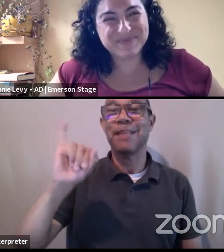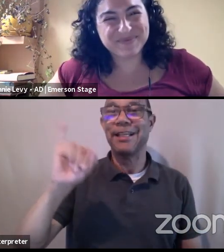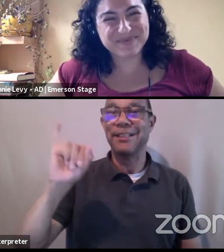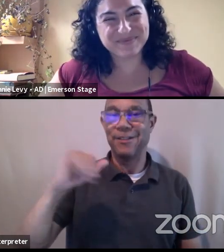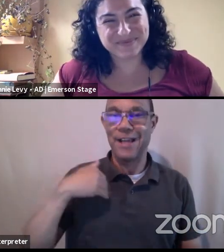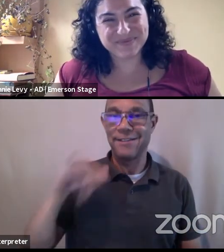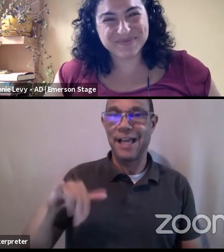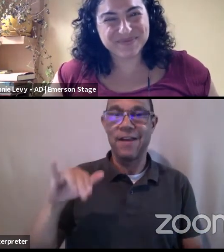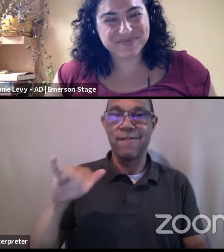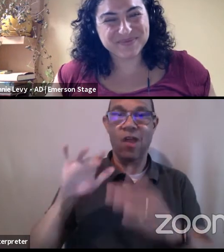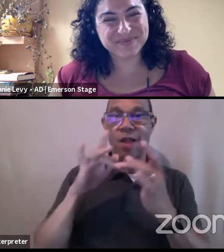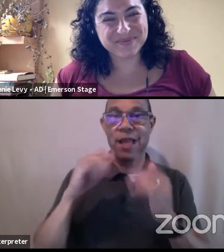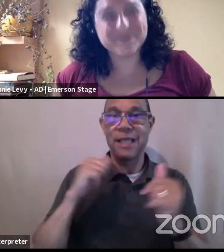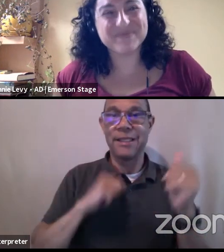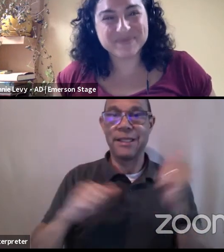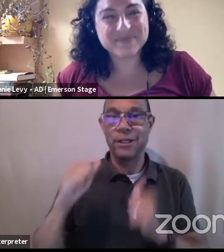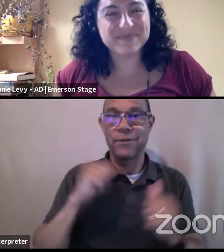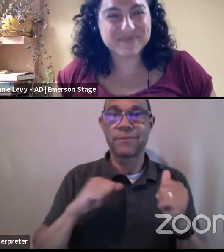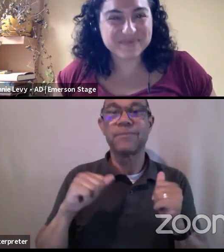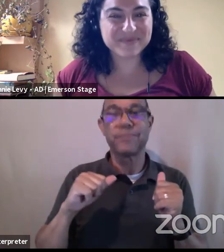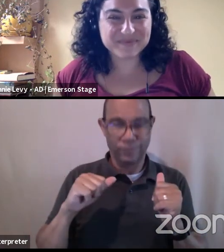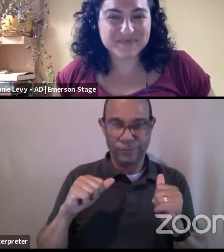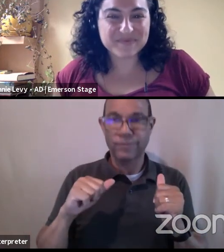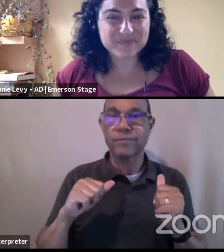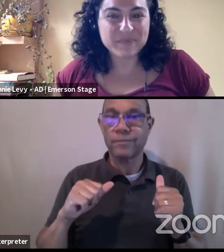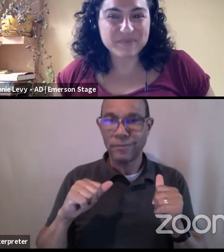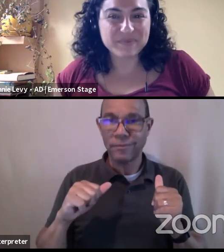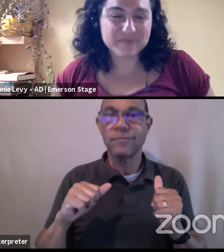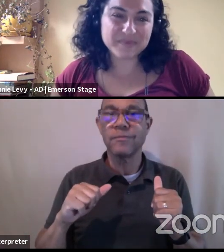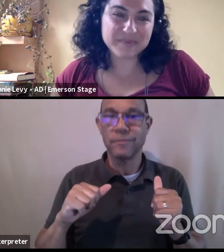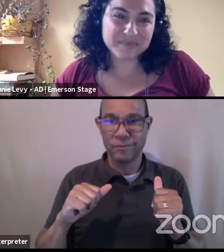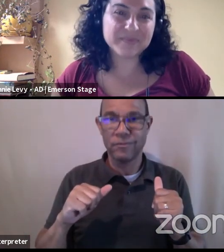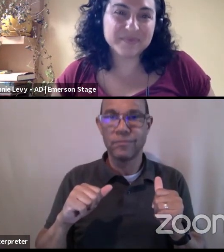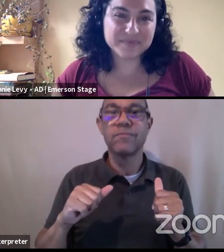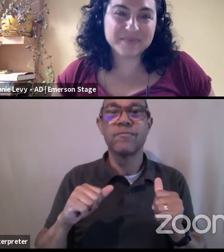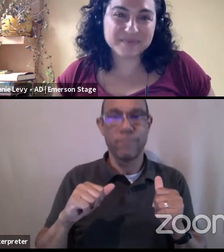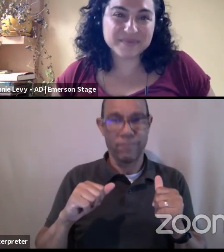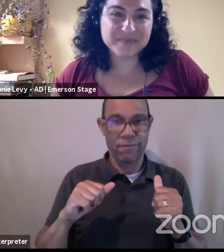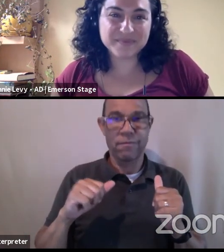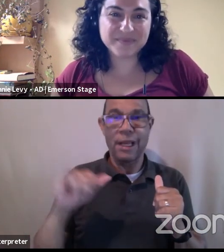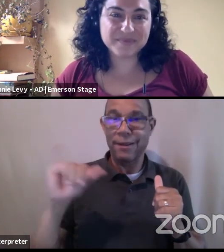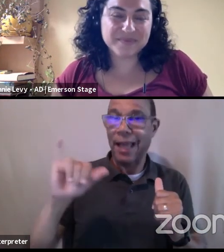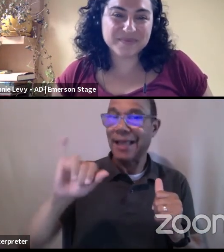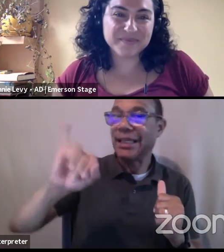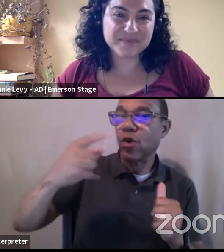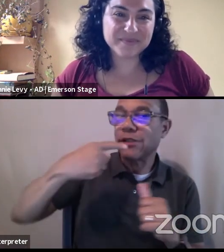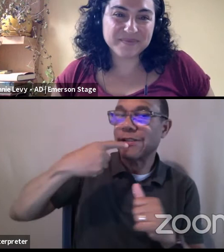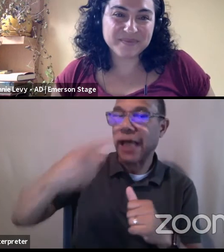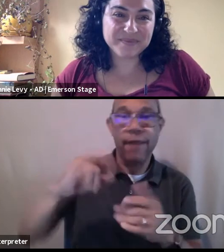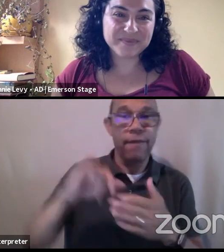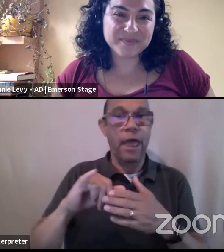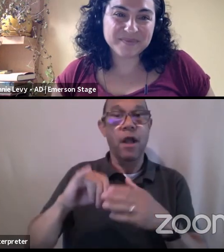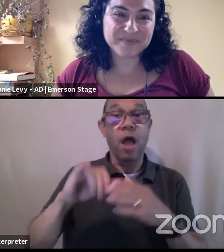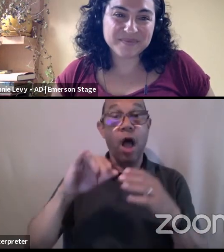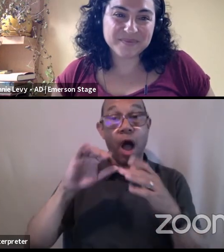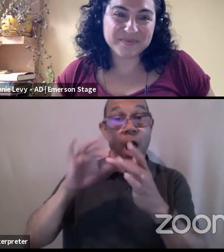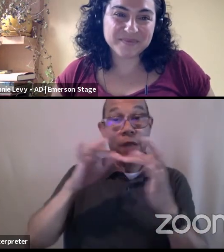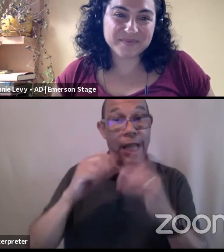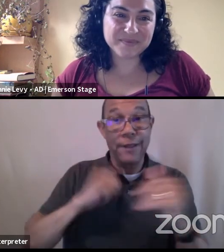online theater is breaking class barriers. And very often,